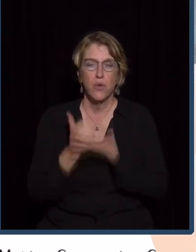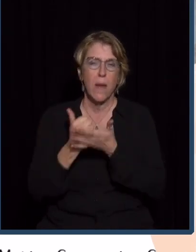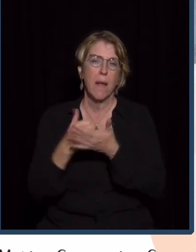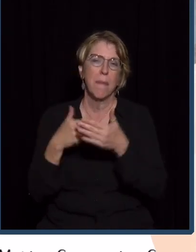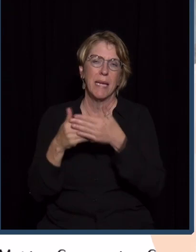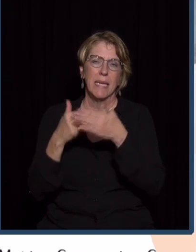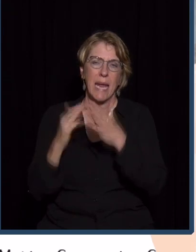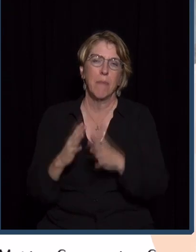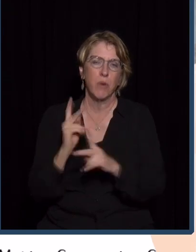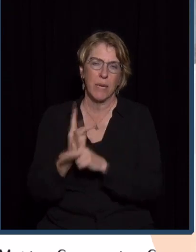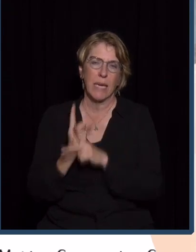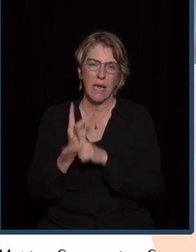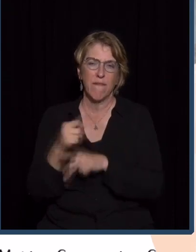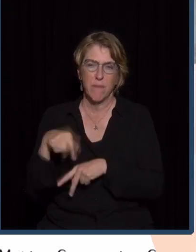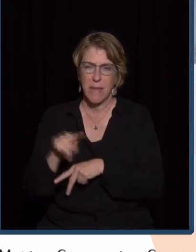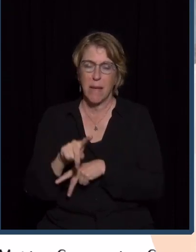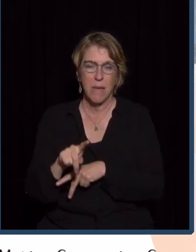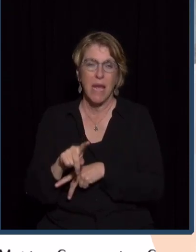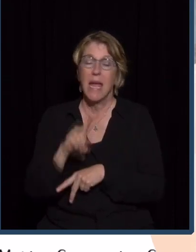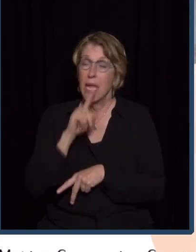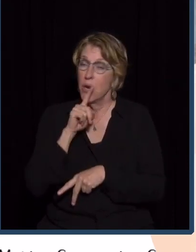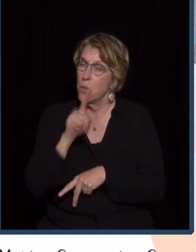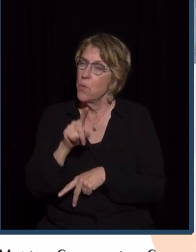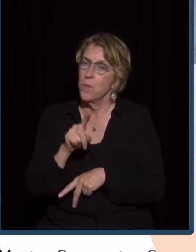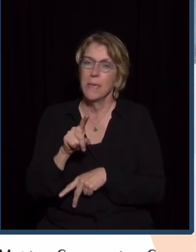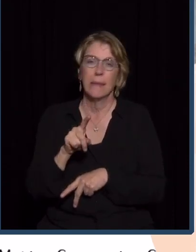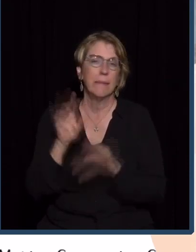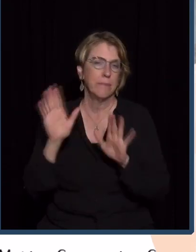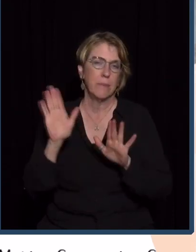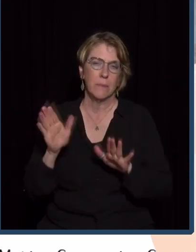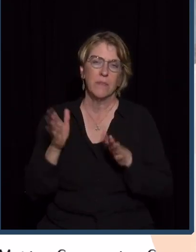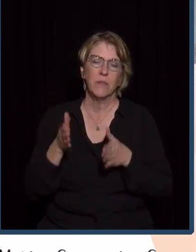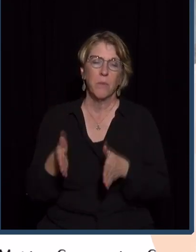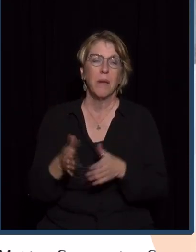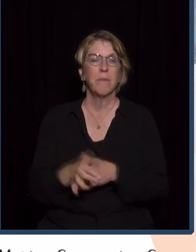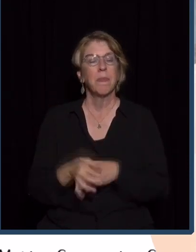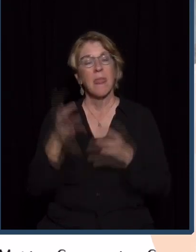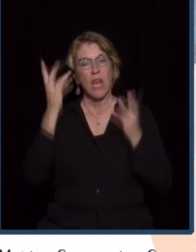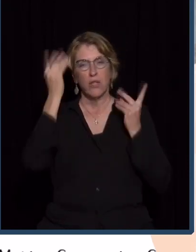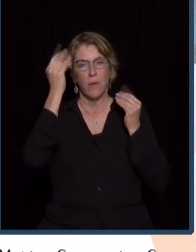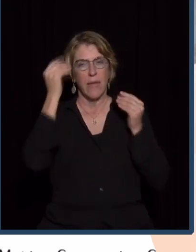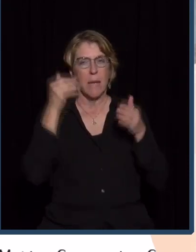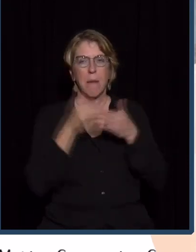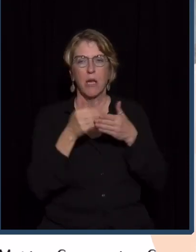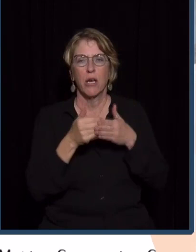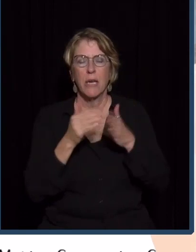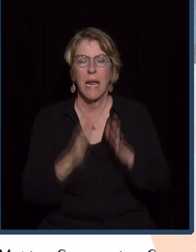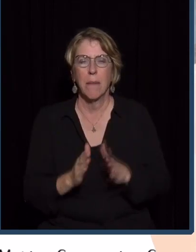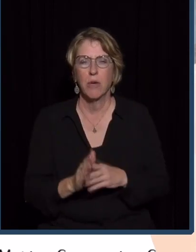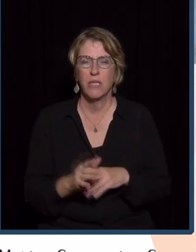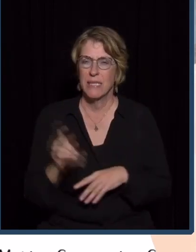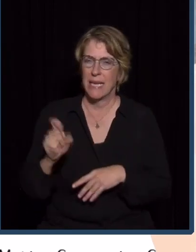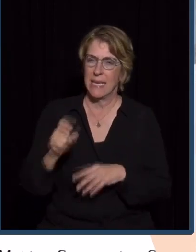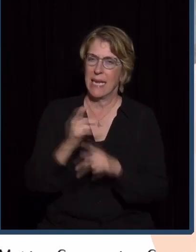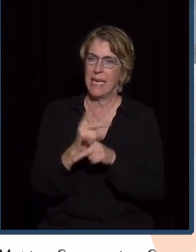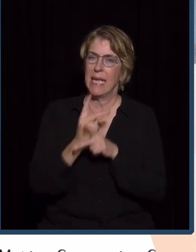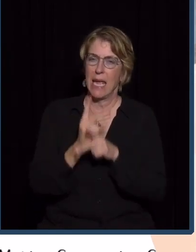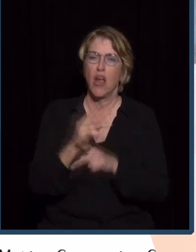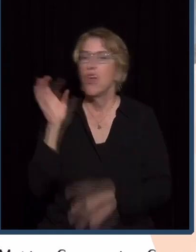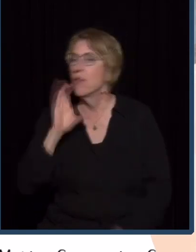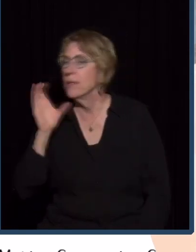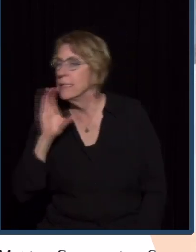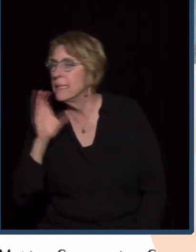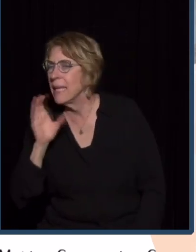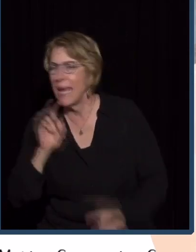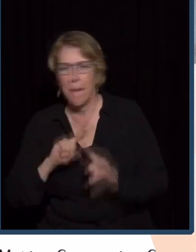in a profound and incredibly practical way. So take a minute to think about our neighbors who might be seeking care but don't have access